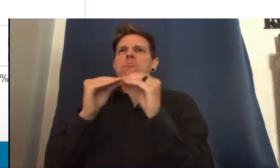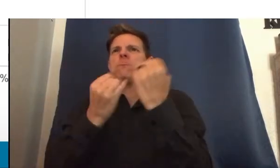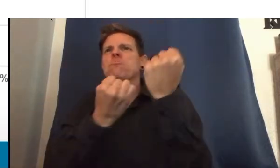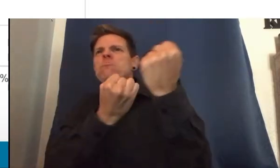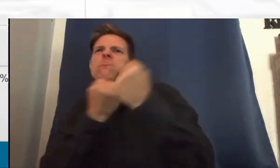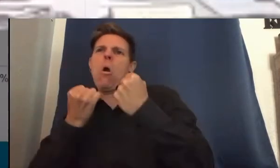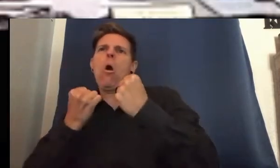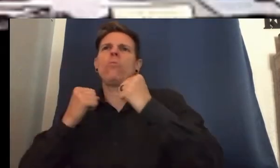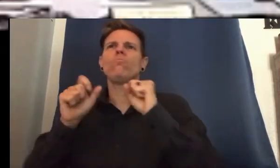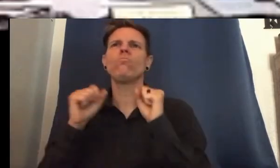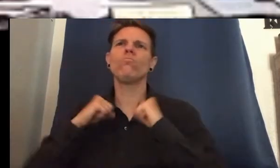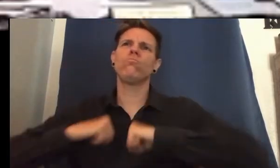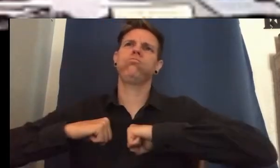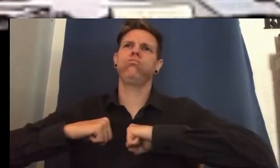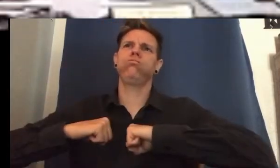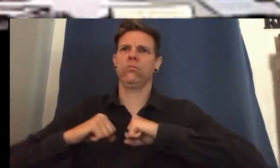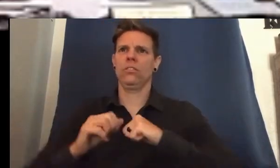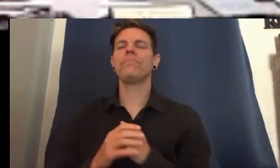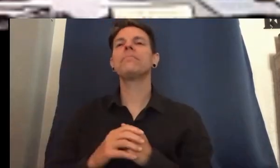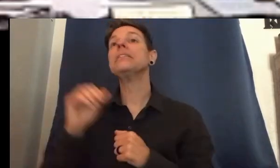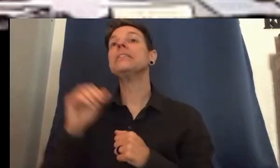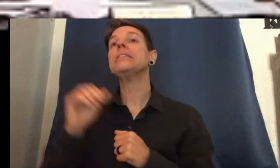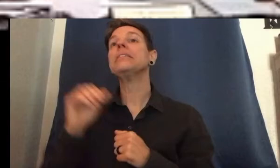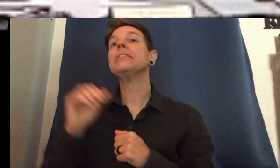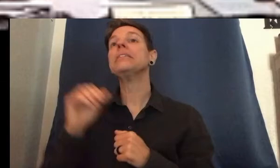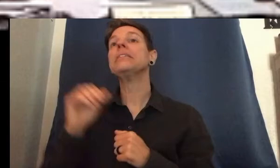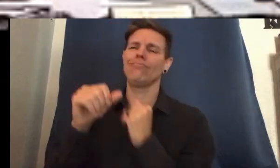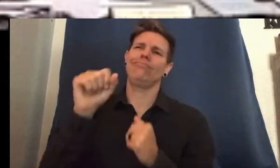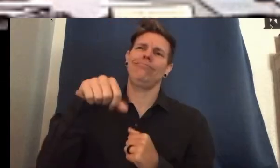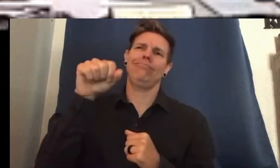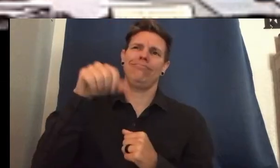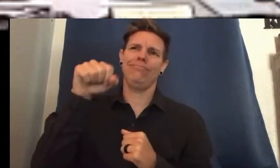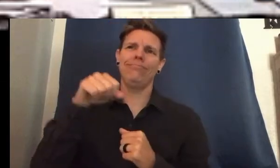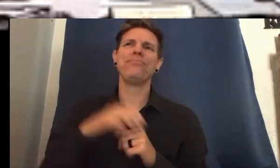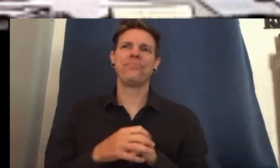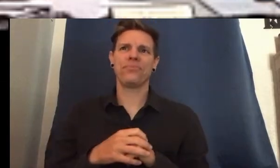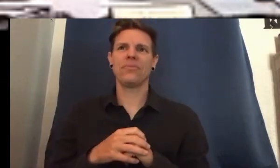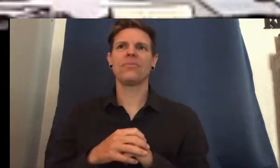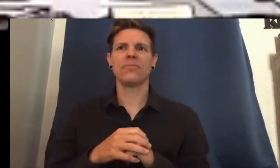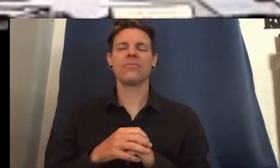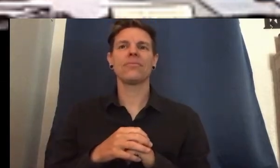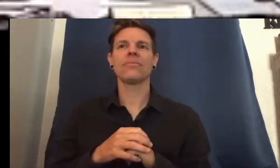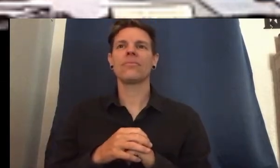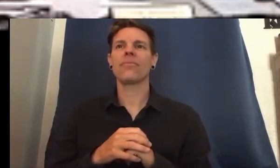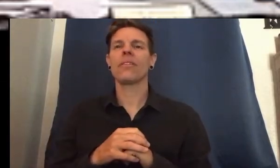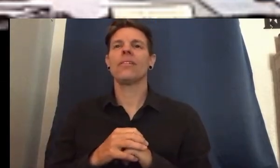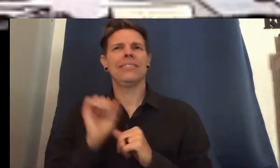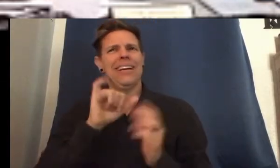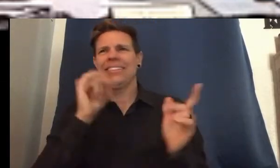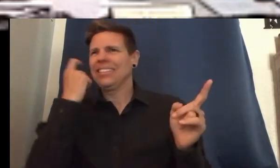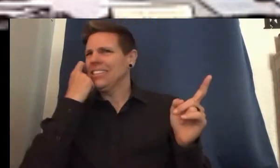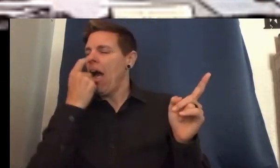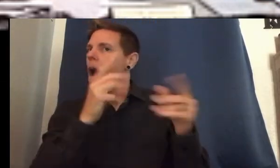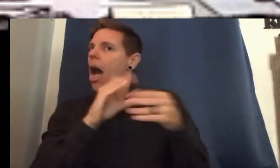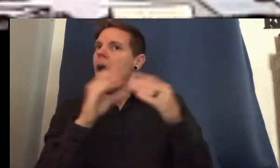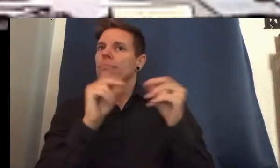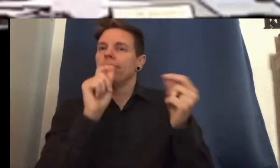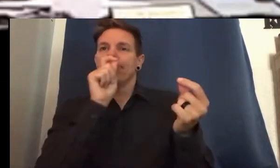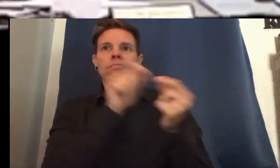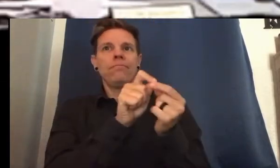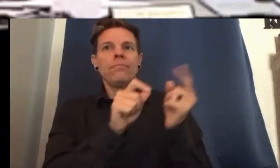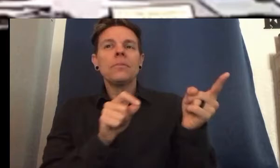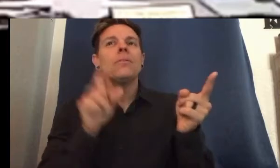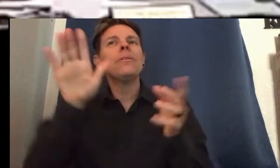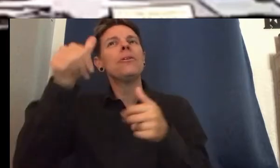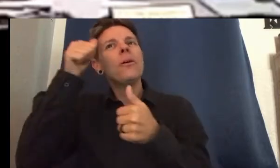to, so Stephen just got to it. Oh, okay. Which is how important it is to remember this is a